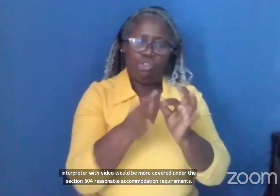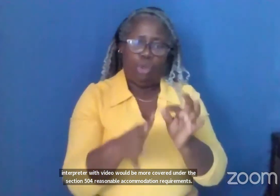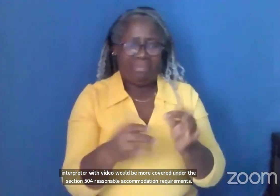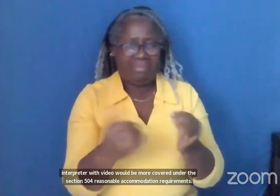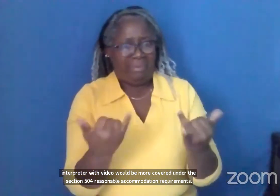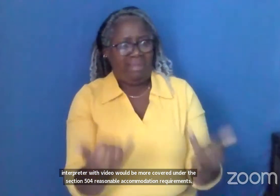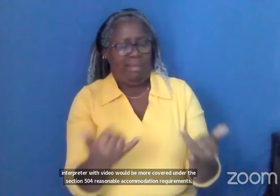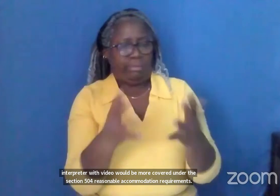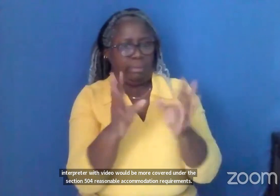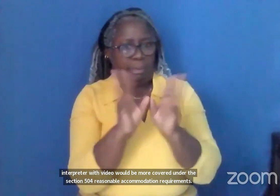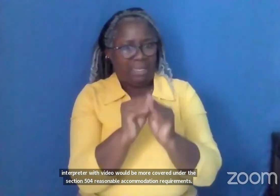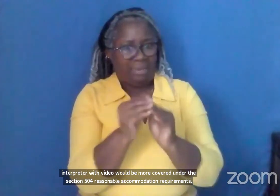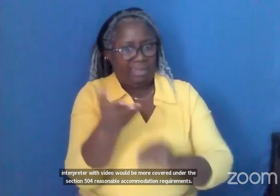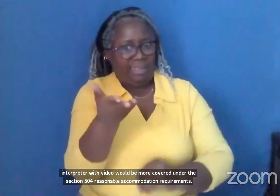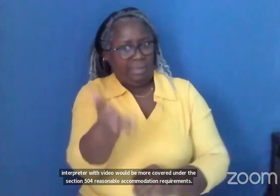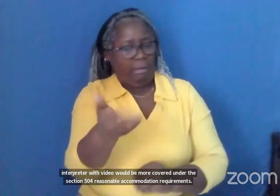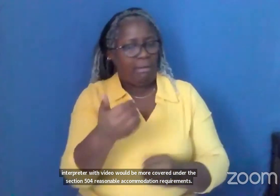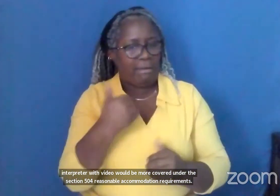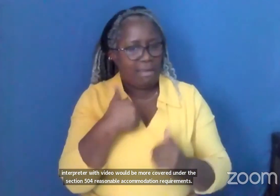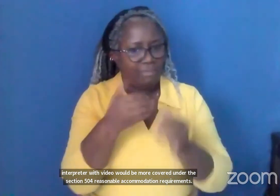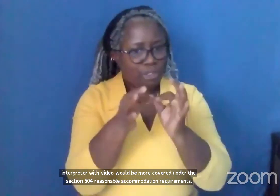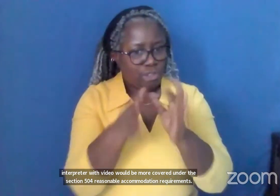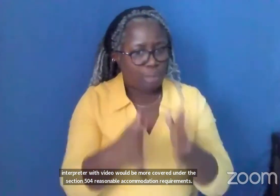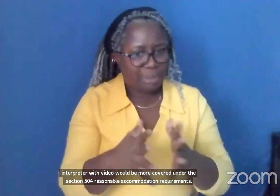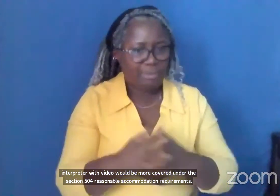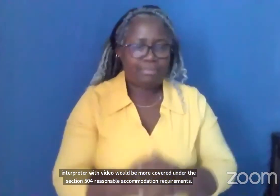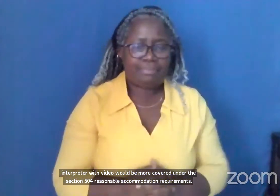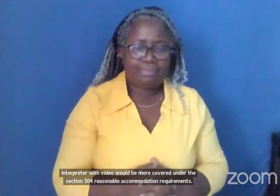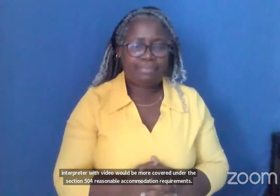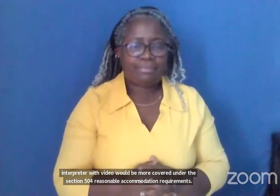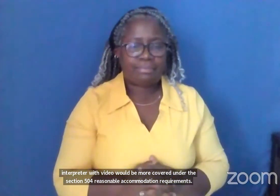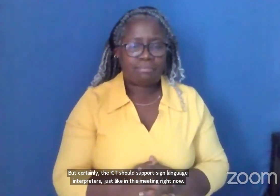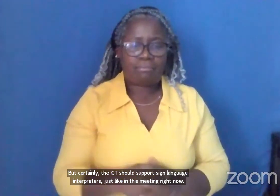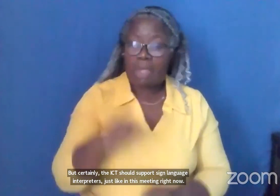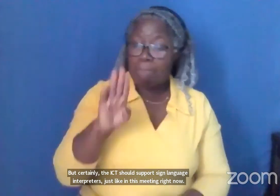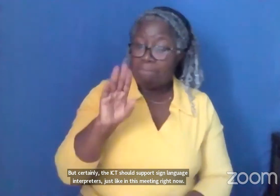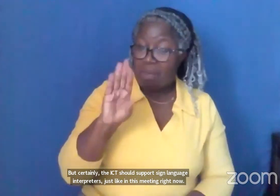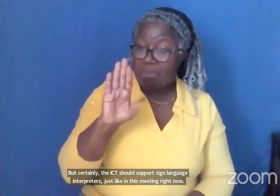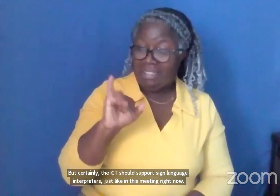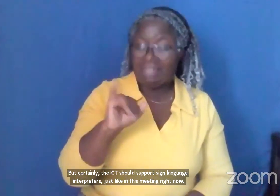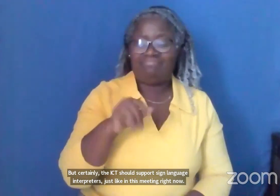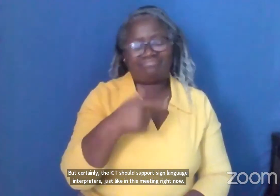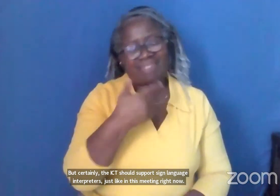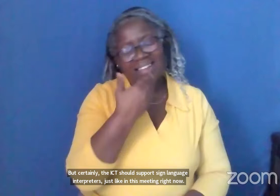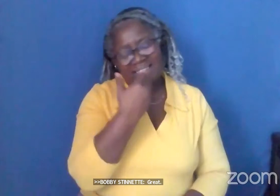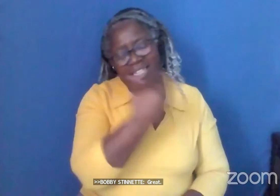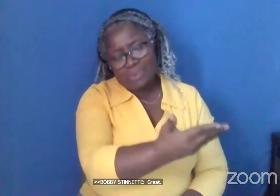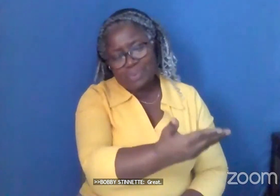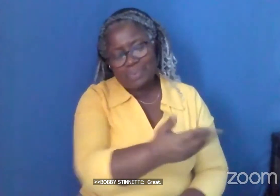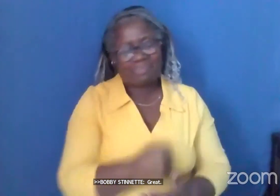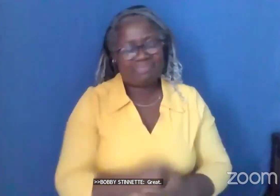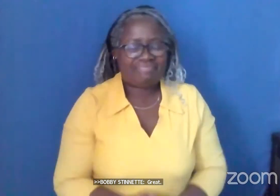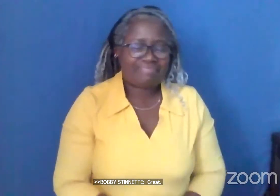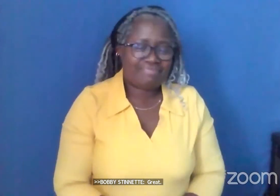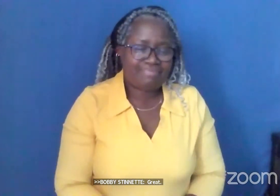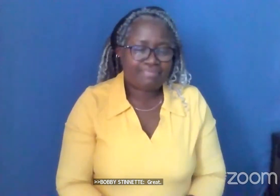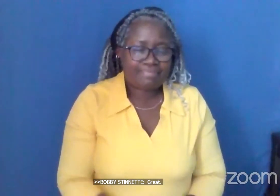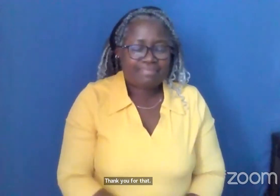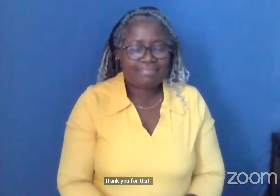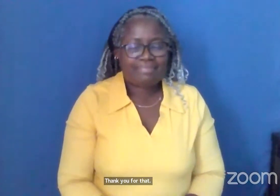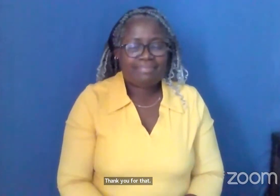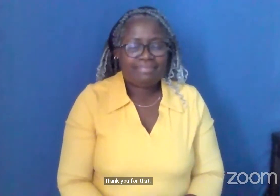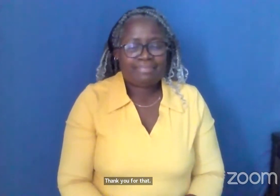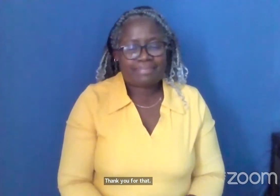Great. Thank you for that. Okay, so I think we're going to kind of move on to our